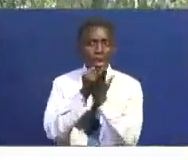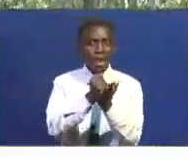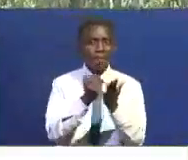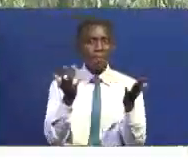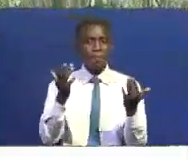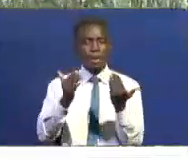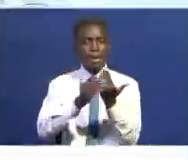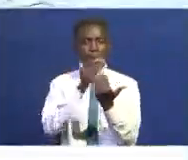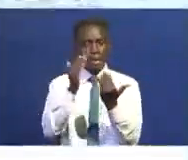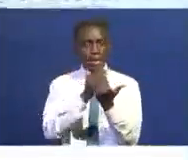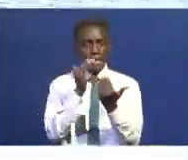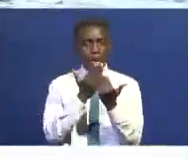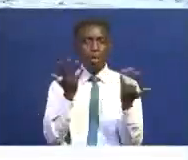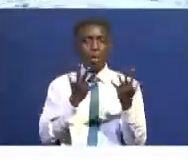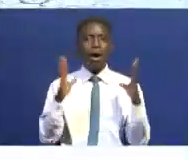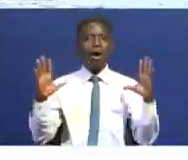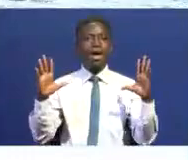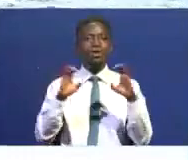ecosystem.